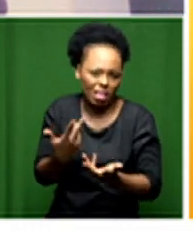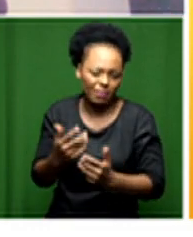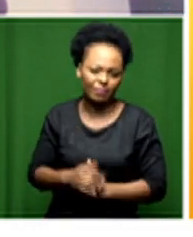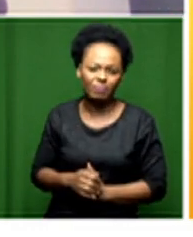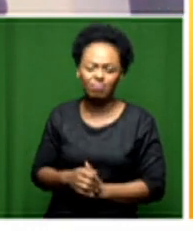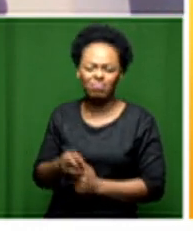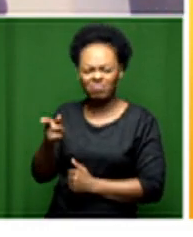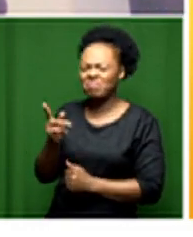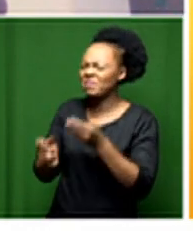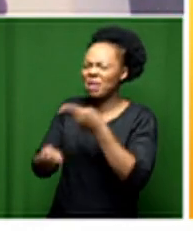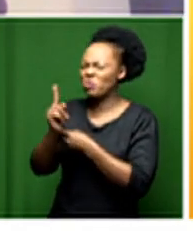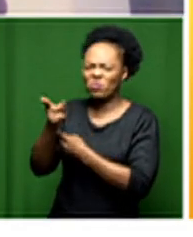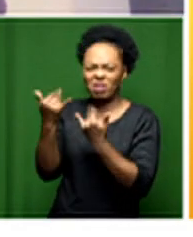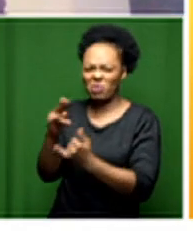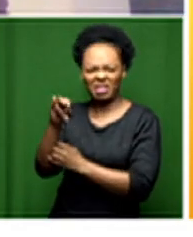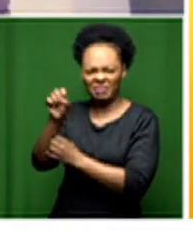perspective, what is going on?